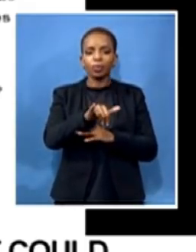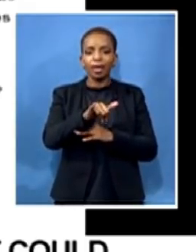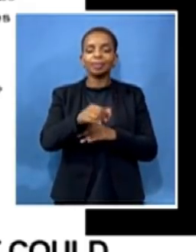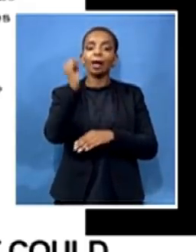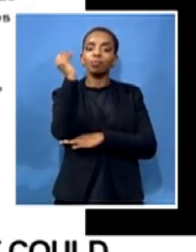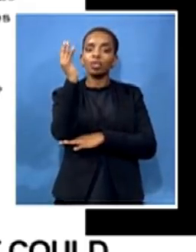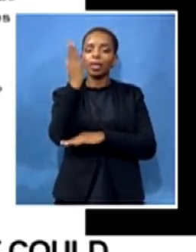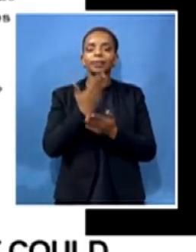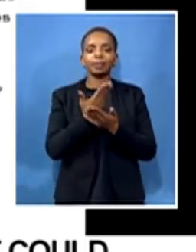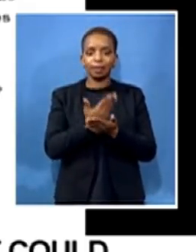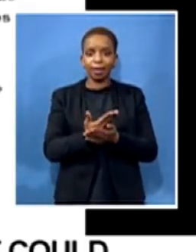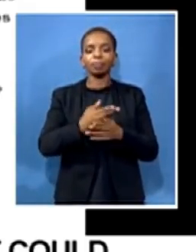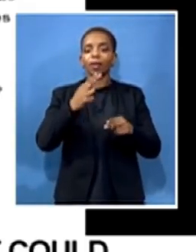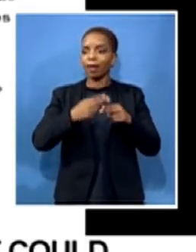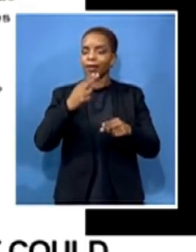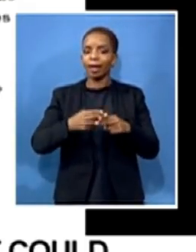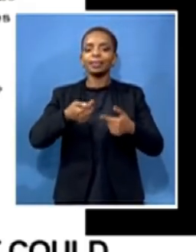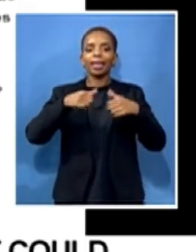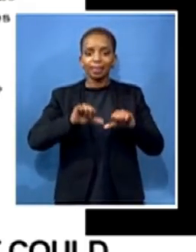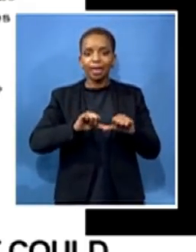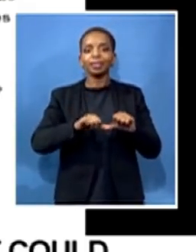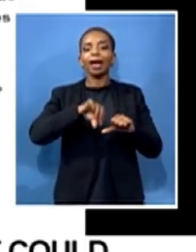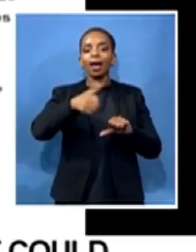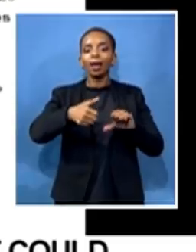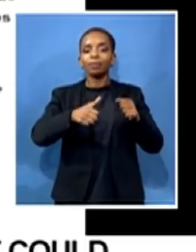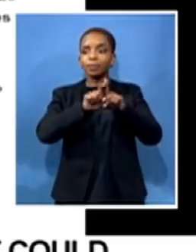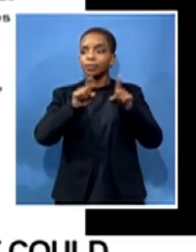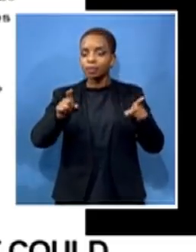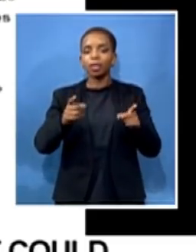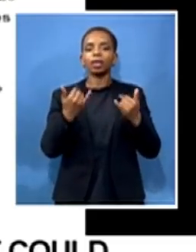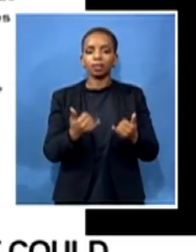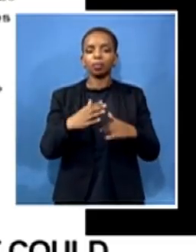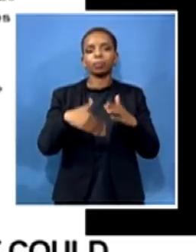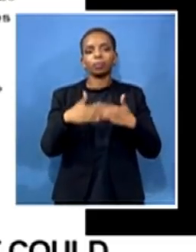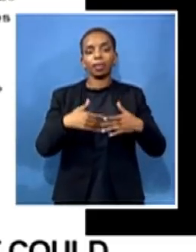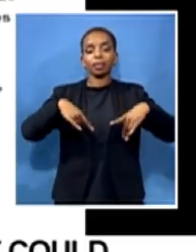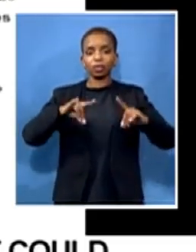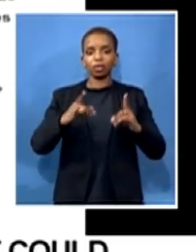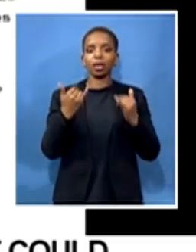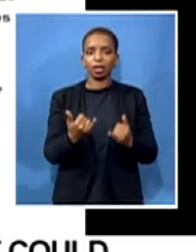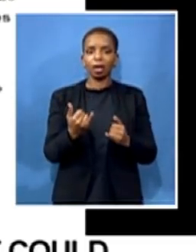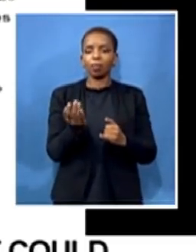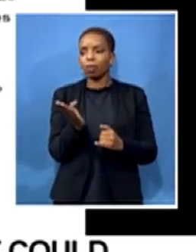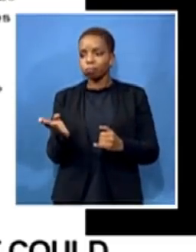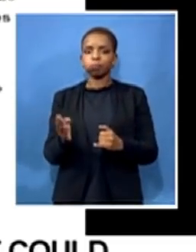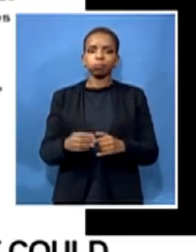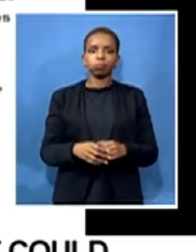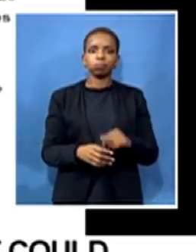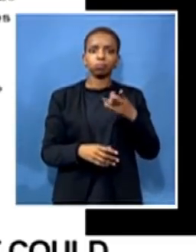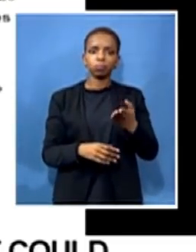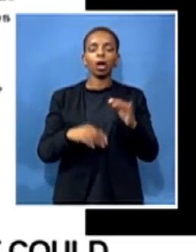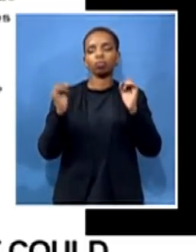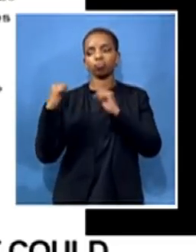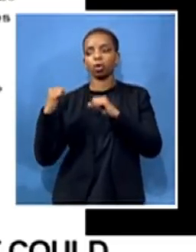that. And the chat is on now. I report agree. it on the chat line. Agree. Okay. Thank you. Can we continue, Honorable